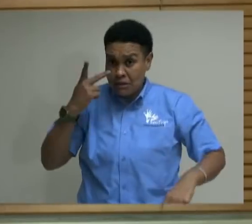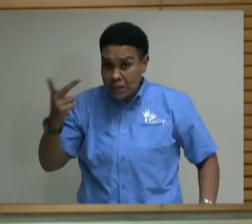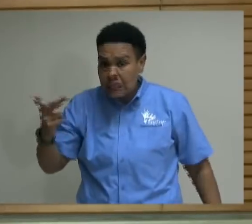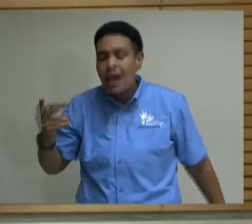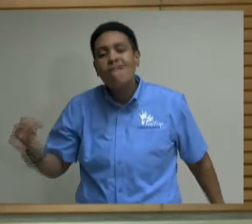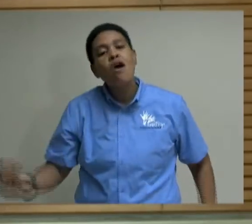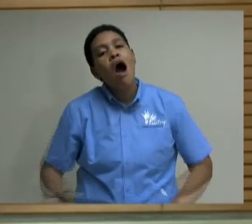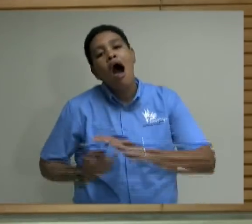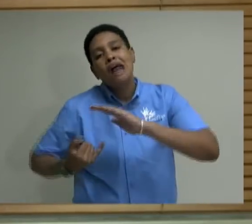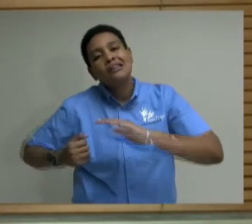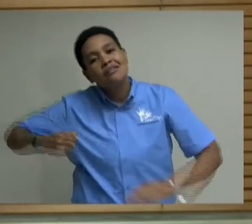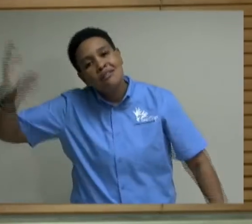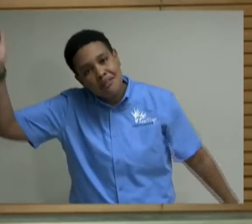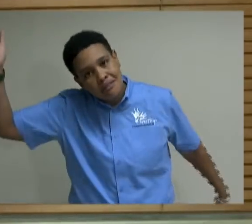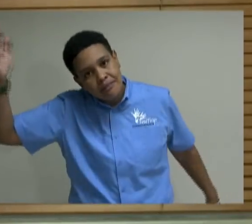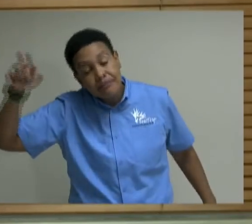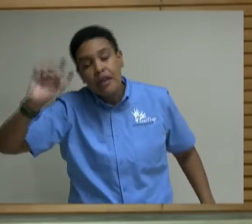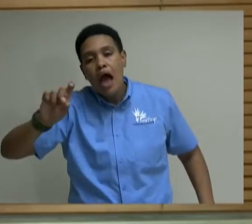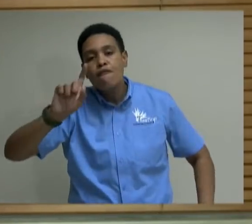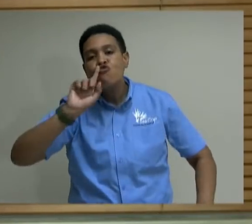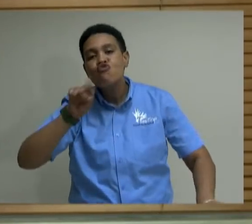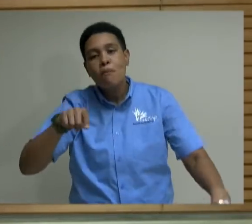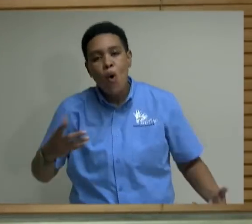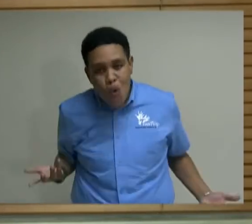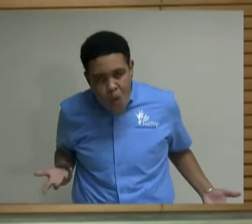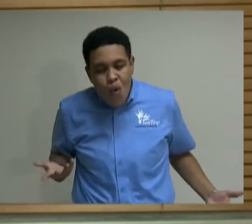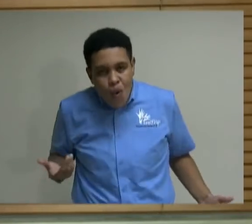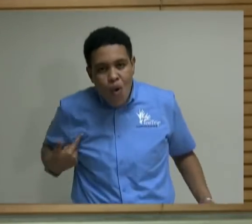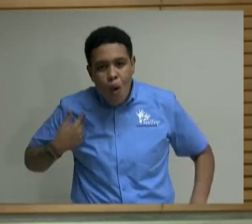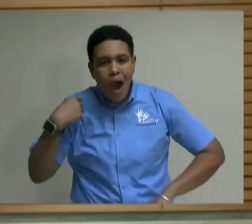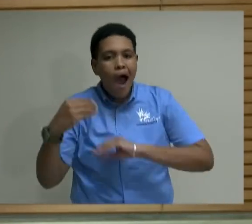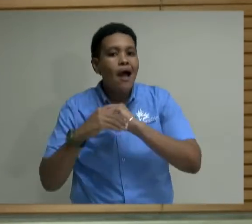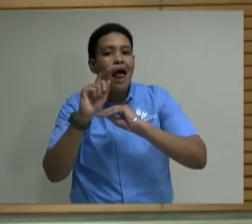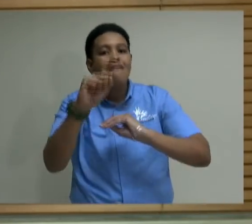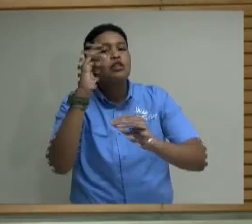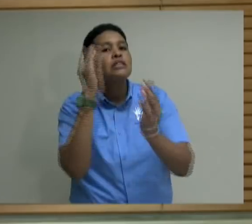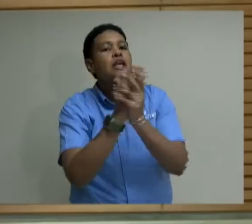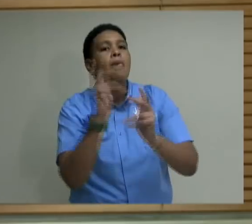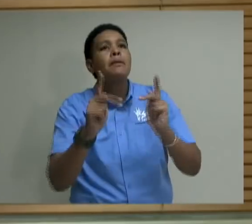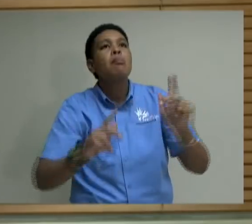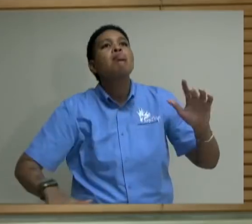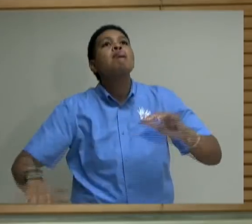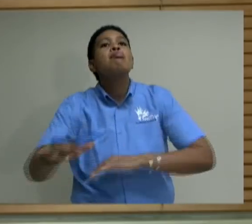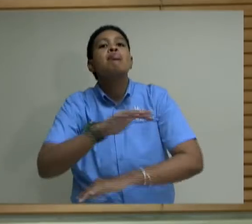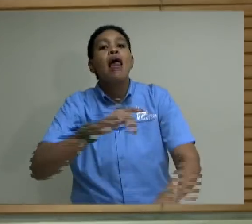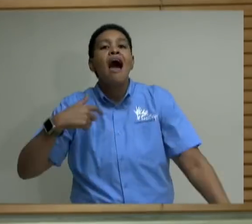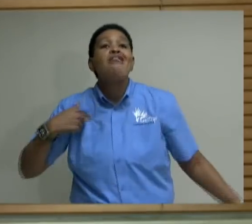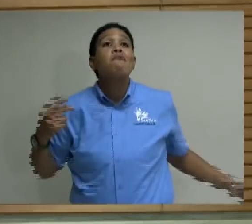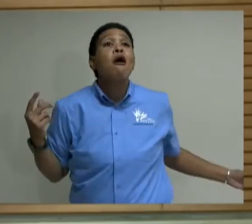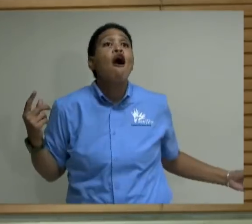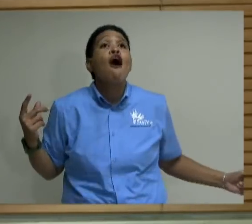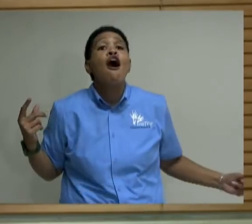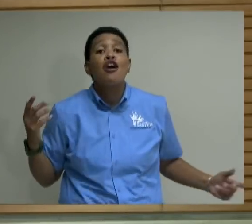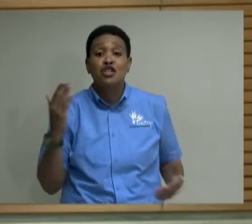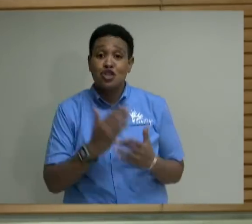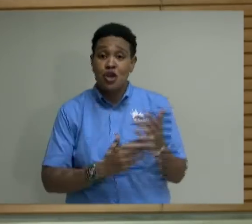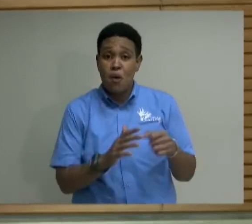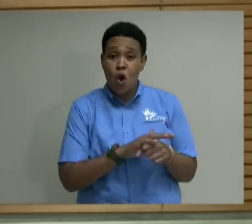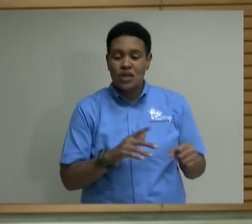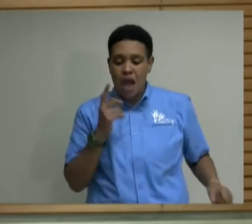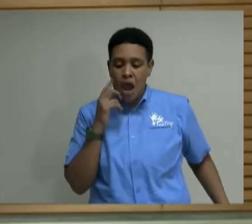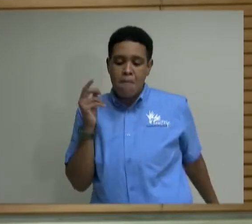we have to have them being reported, and we have to stop people from moving, because they had parties at some